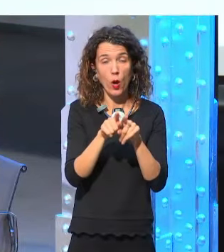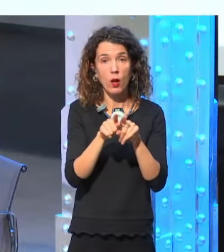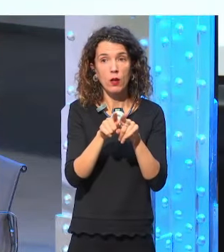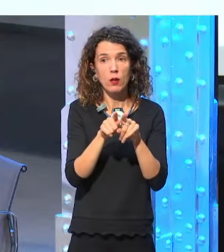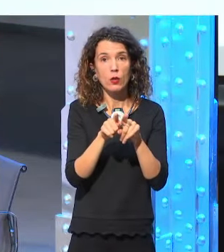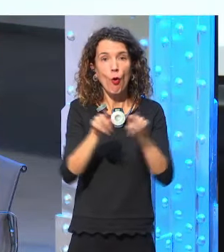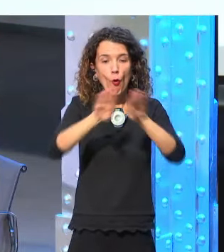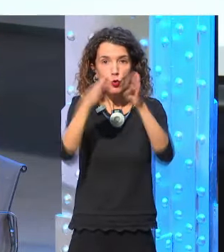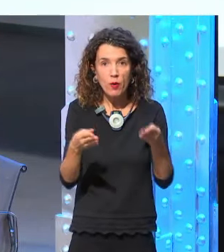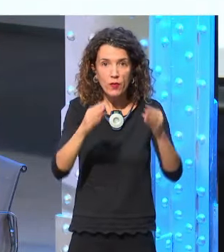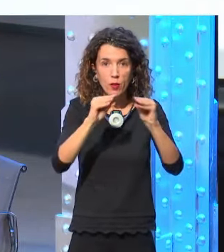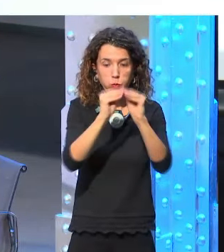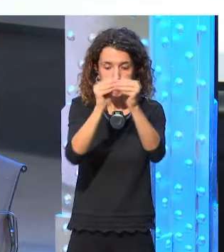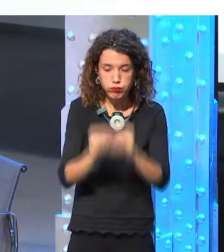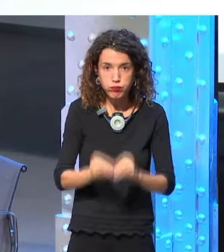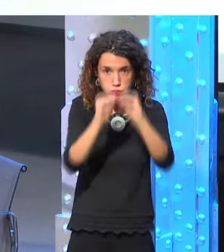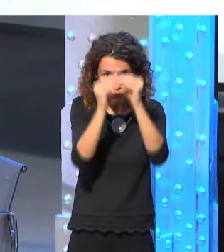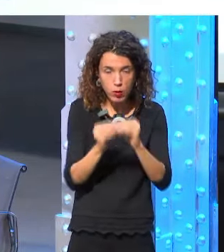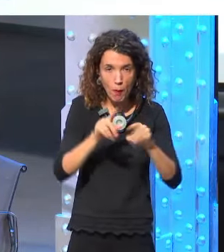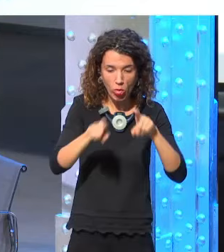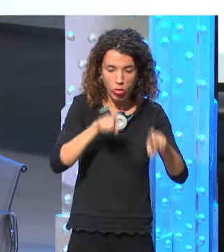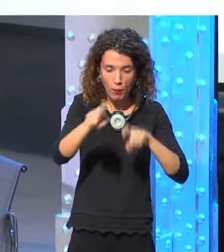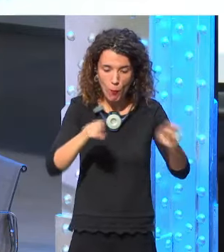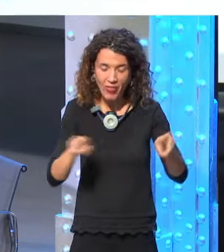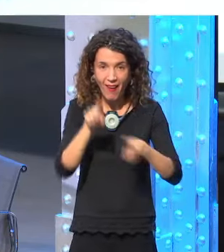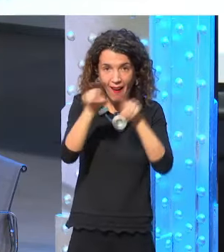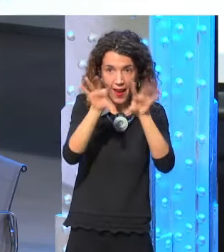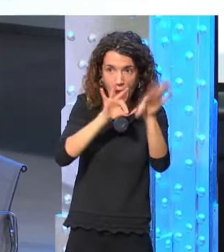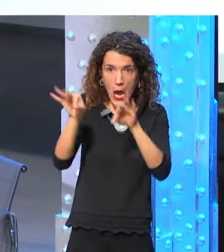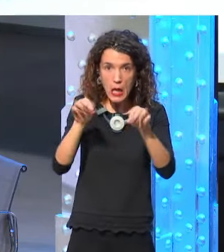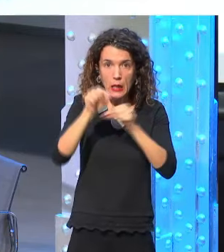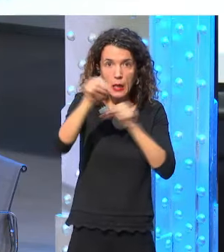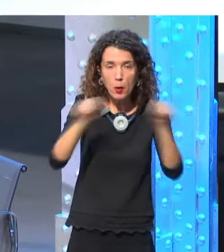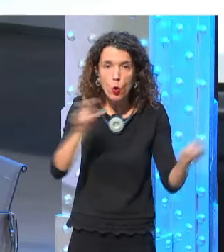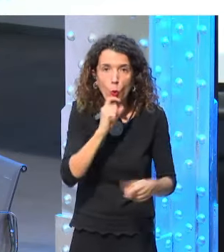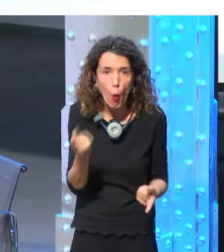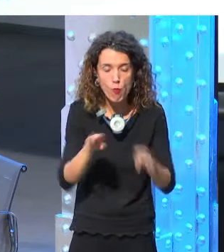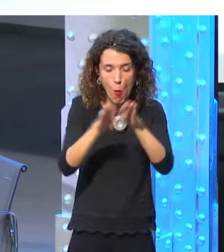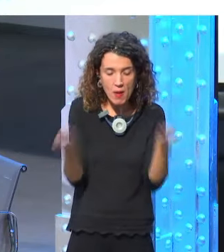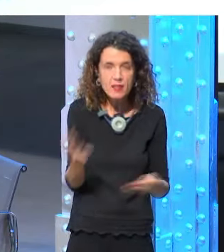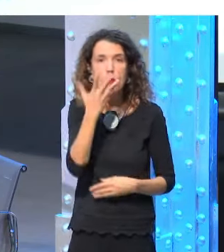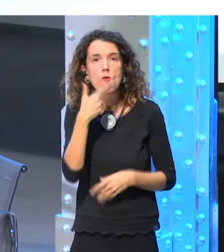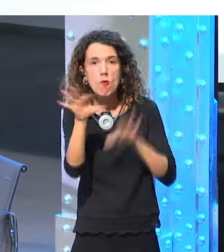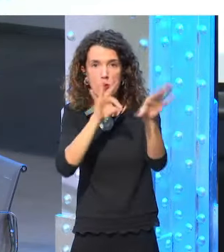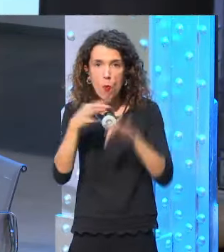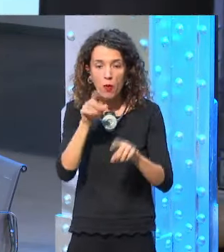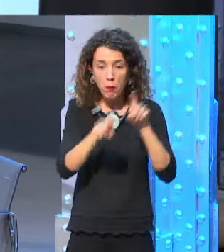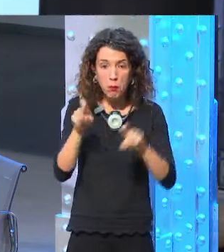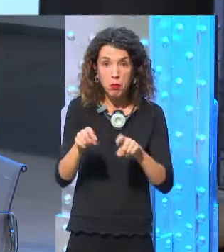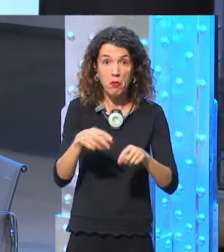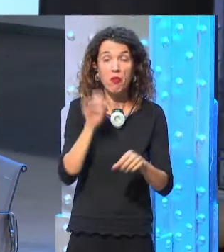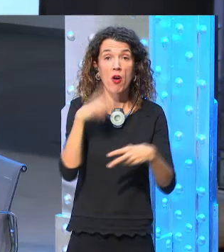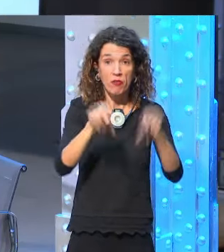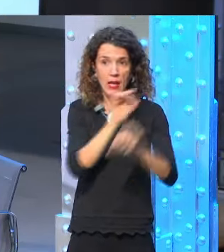could choose the dimensions of the table and choose the color, and once you're done you send this very